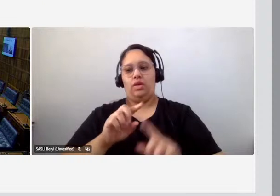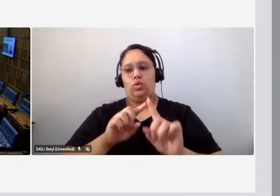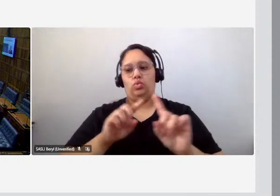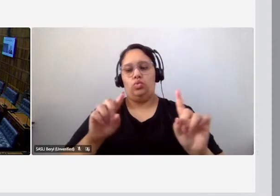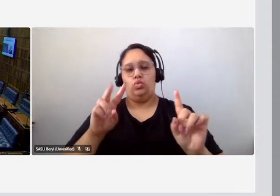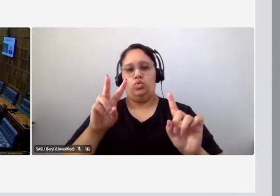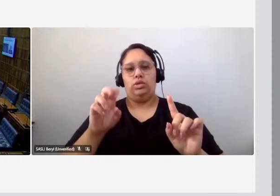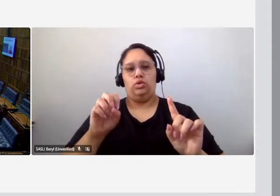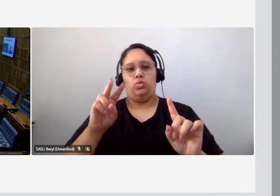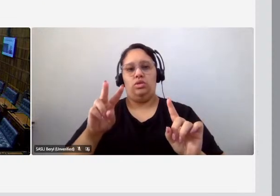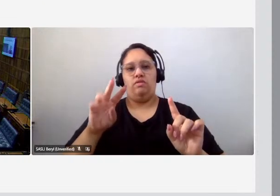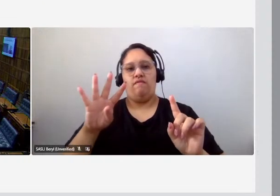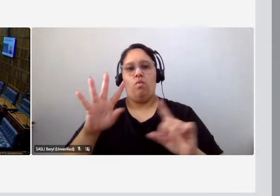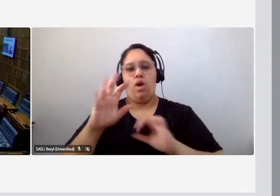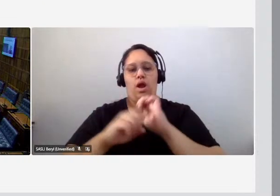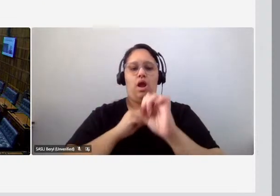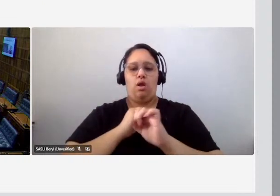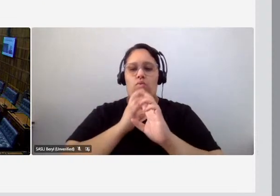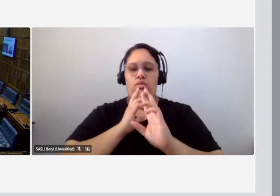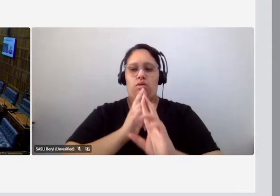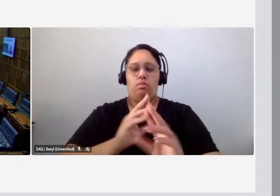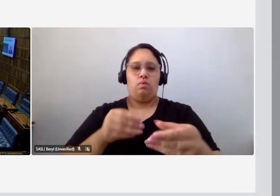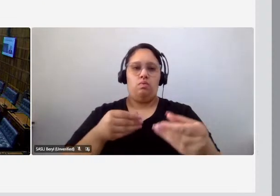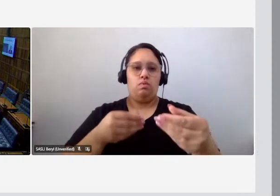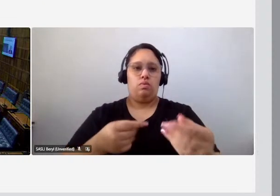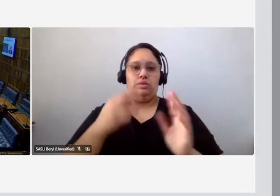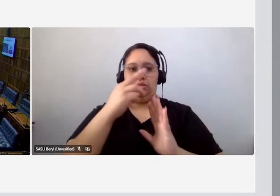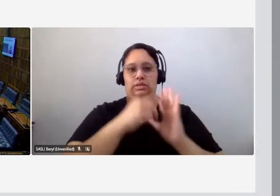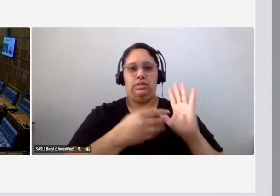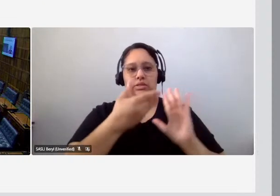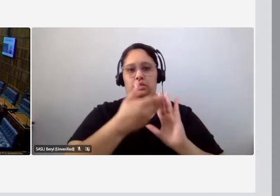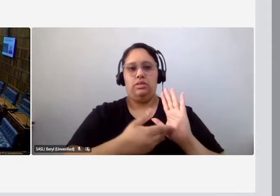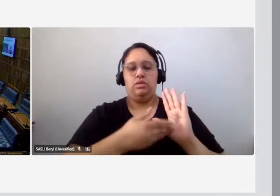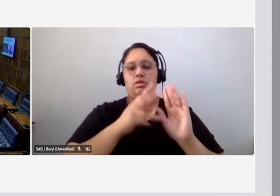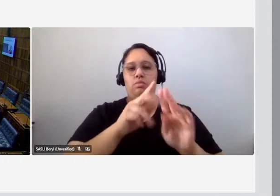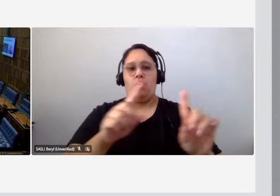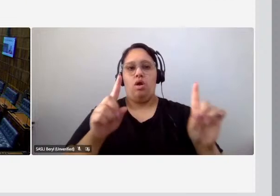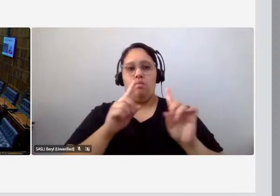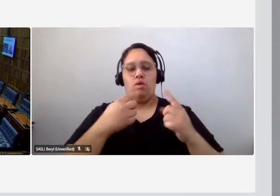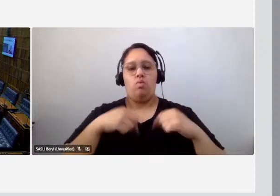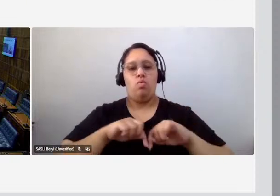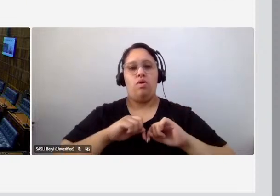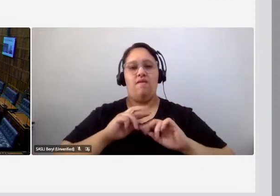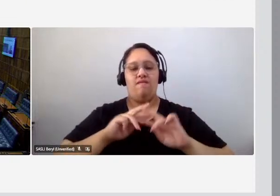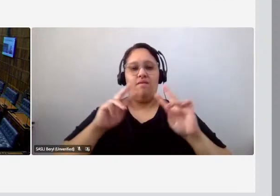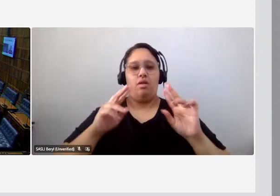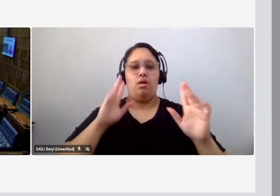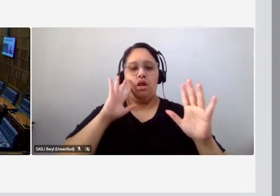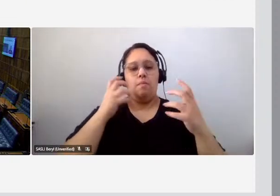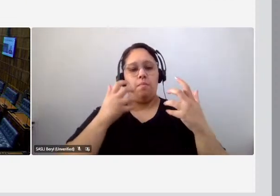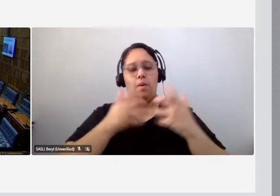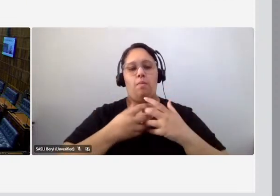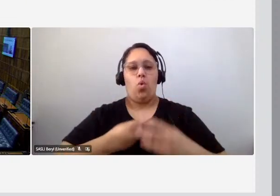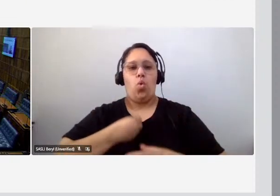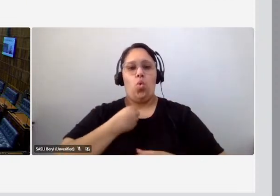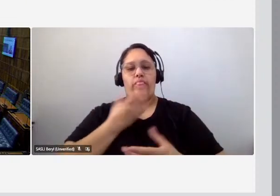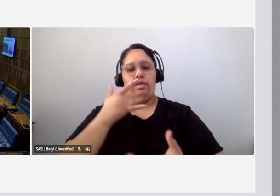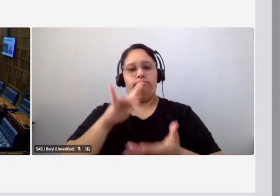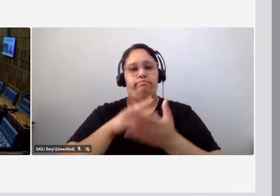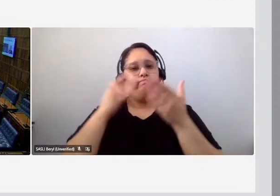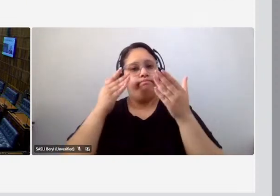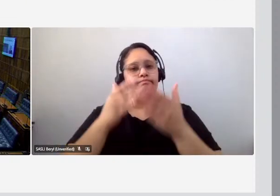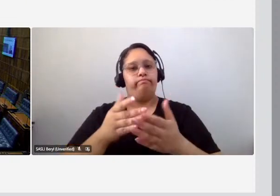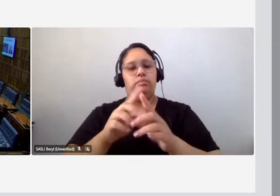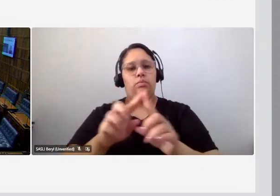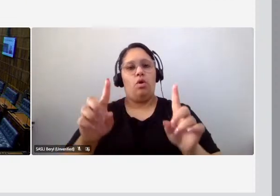2023-2024 annual report. And this is how they see the department. We're a very youth in children-centric department. We've got a lot of